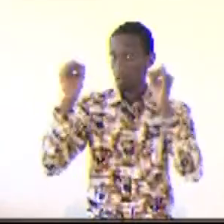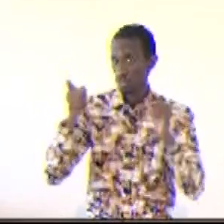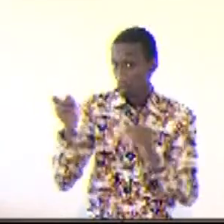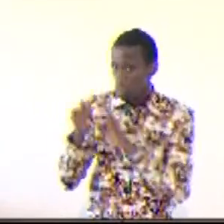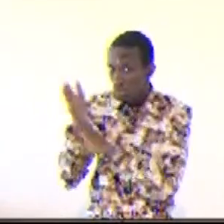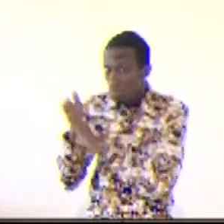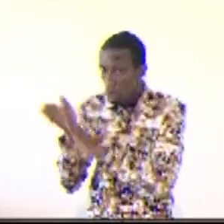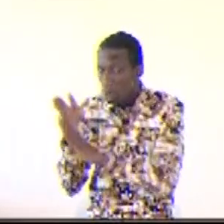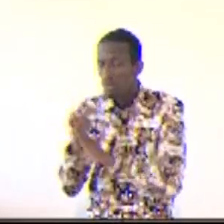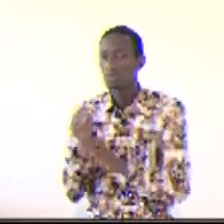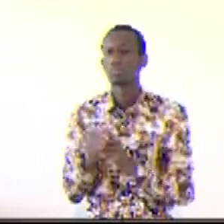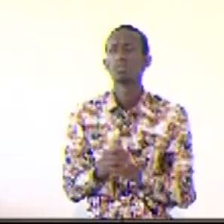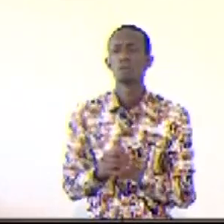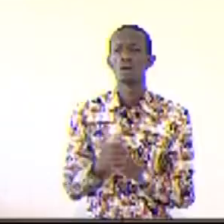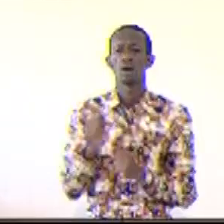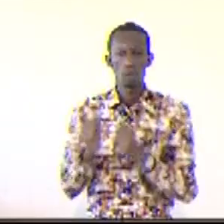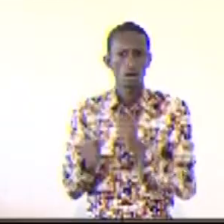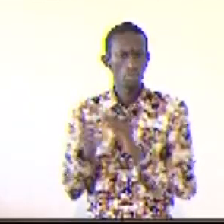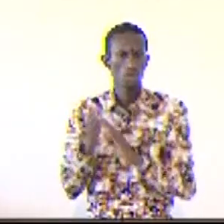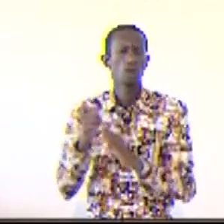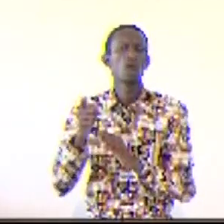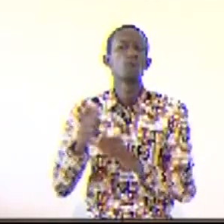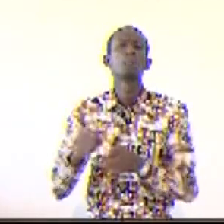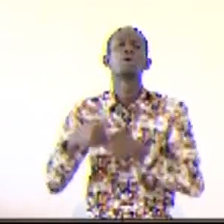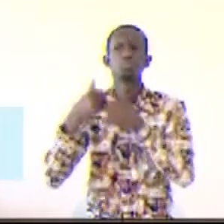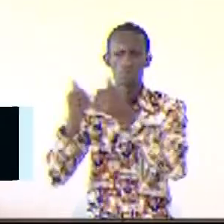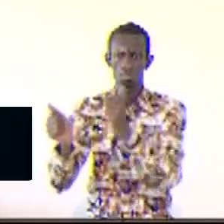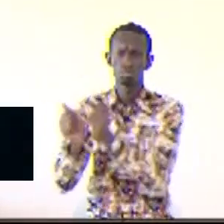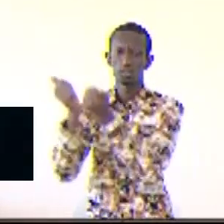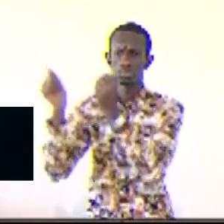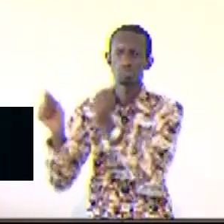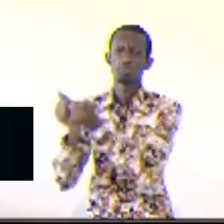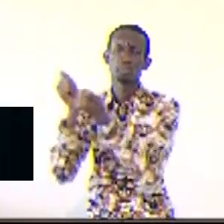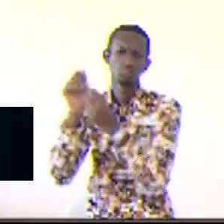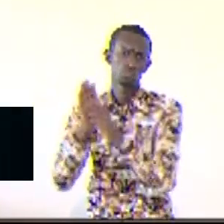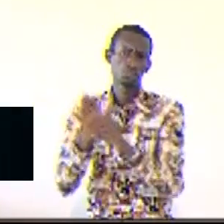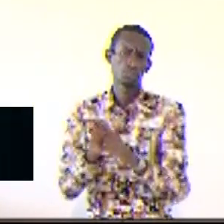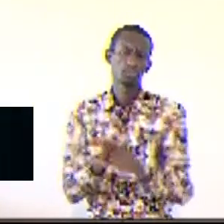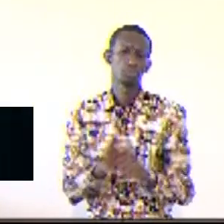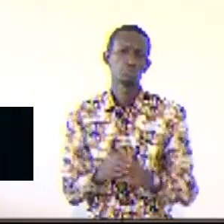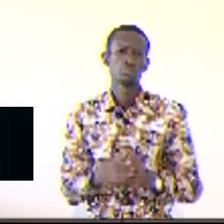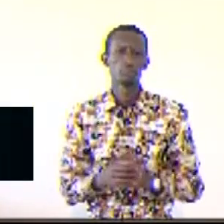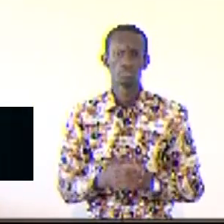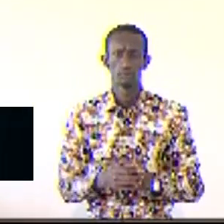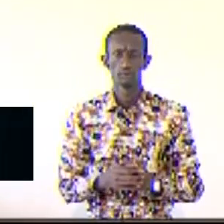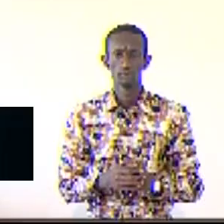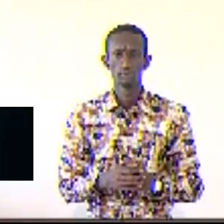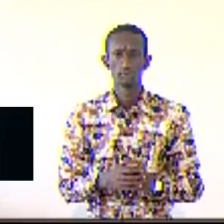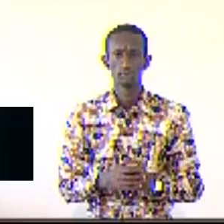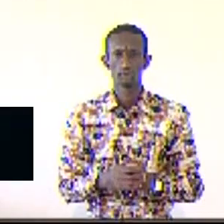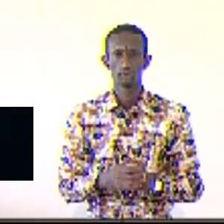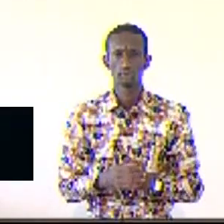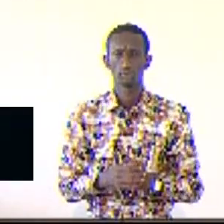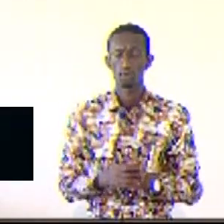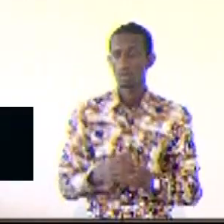that means more collisions and effective collisions, more frequency. The reaction will take place faster.